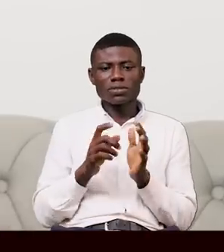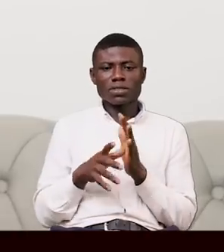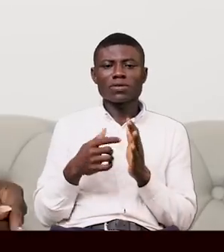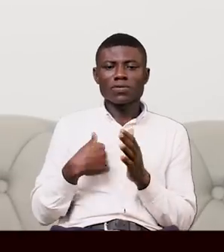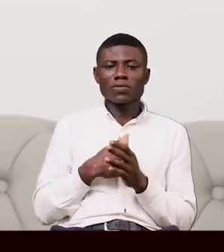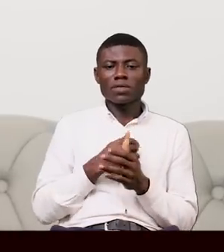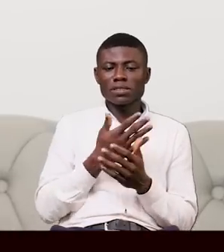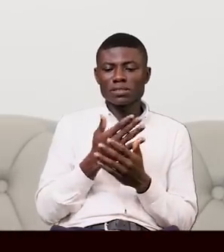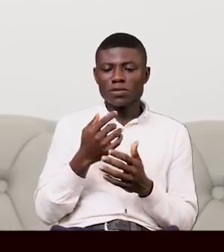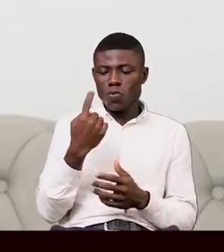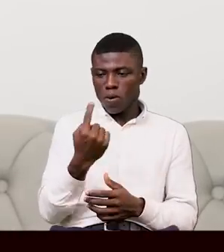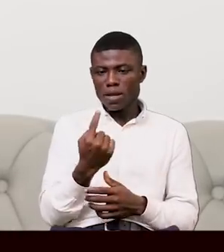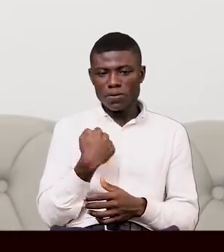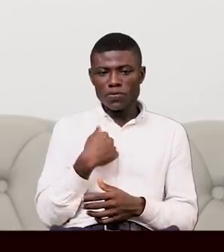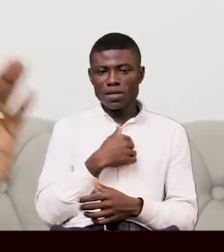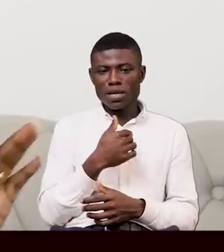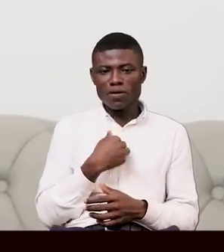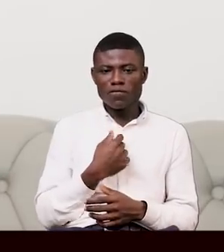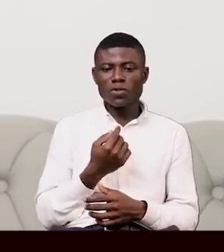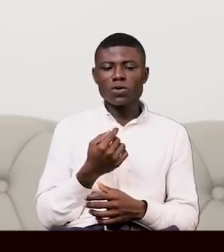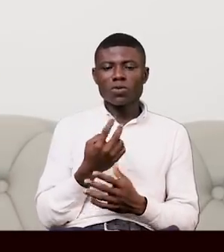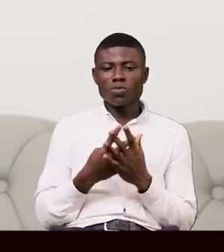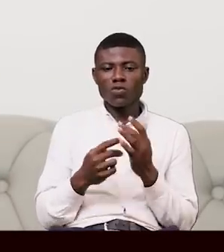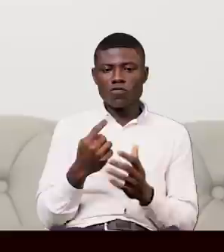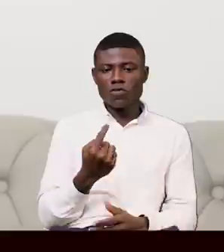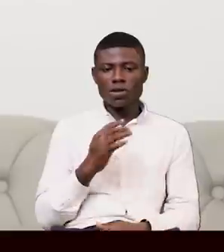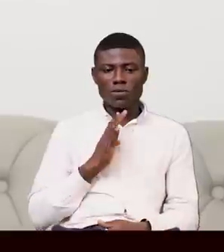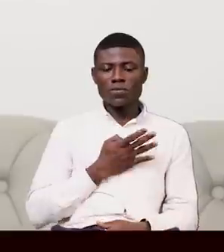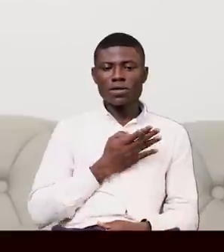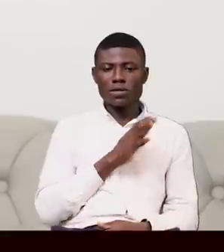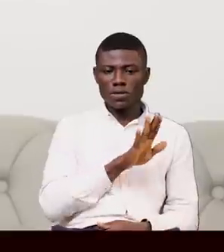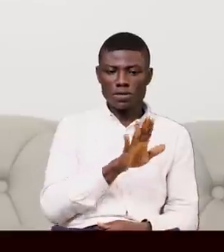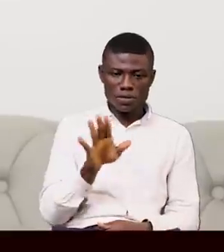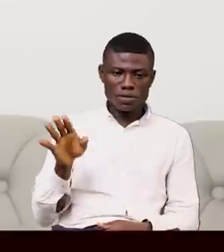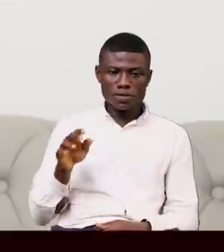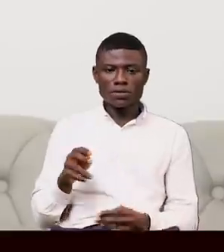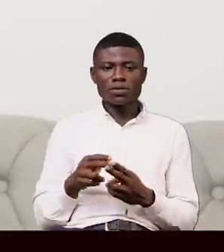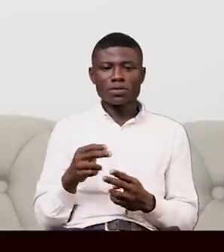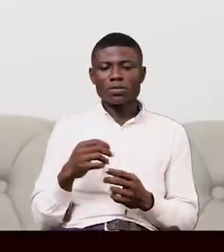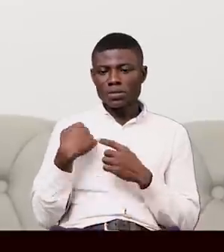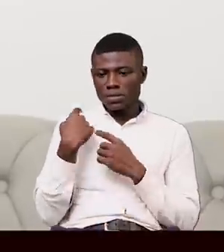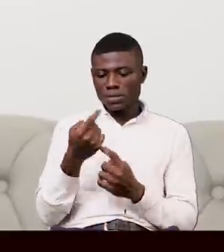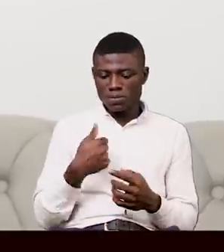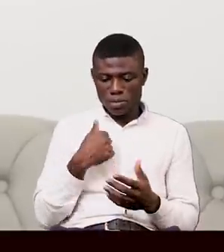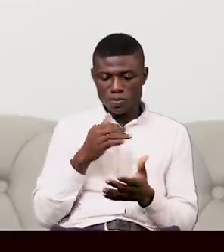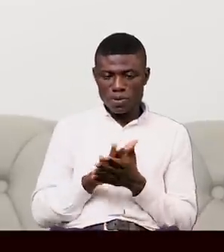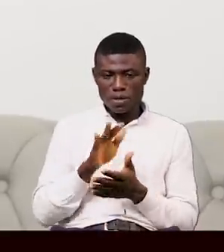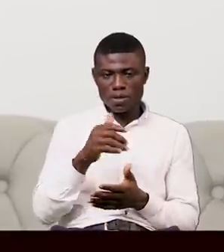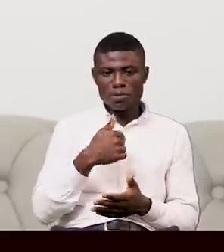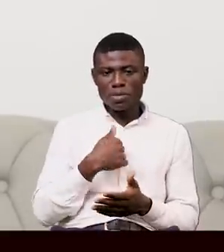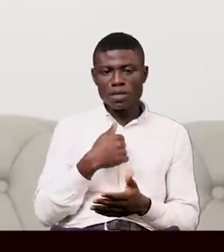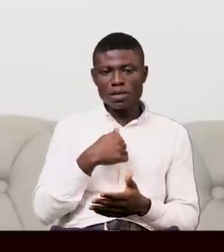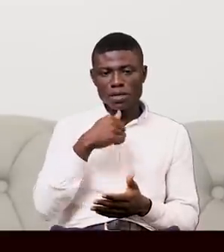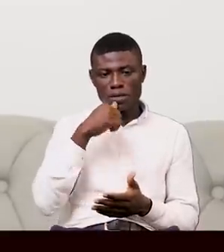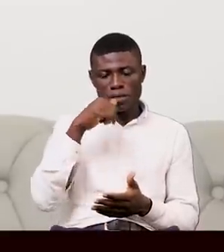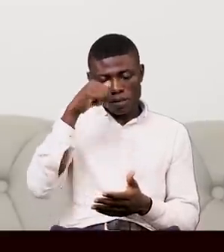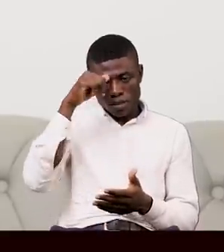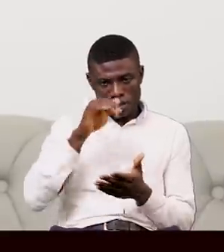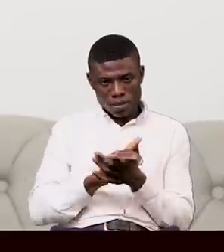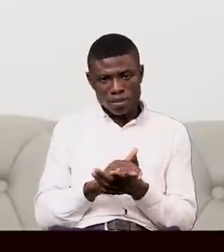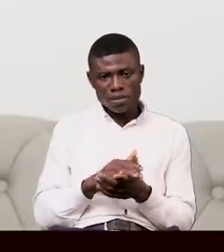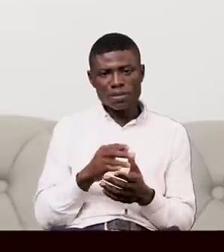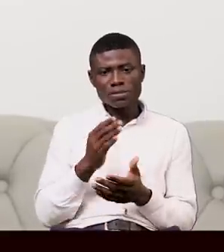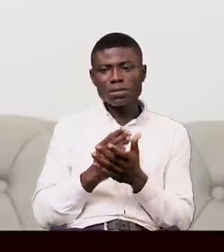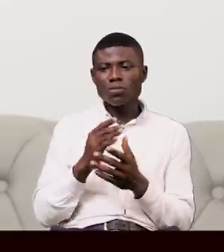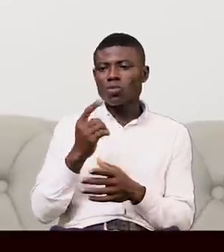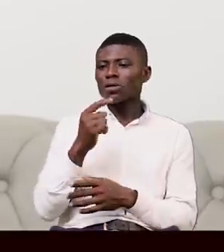Yen yina dia na yewon e ye bako. Yen yina ye dia. That is it. If you say miku wa reye, debi ame kasa se mubu wa